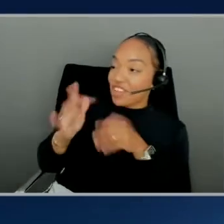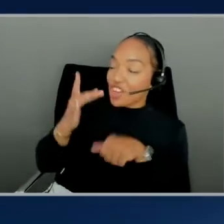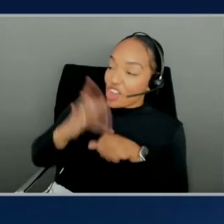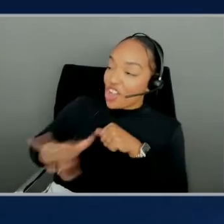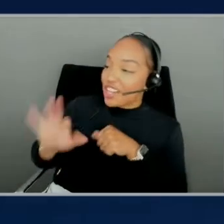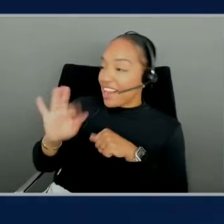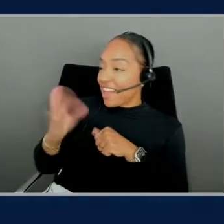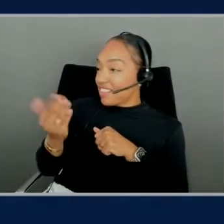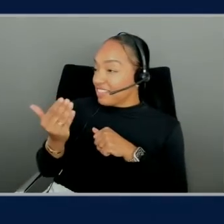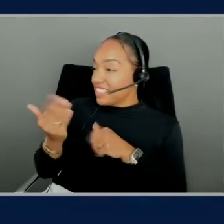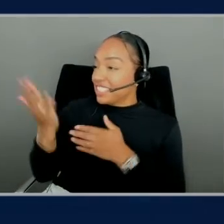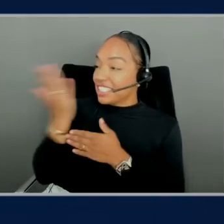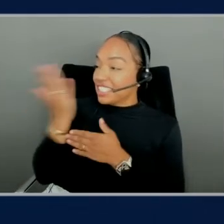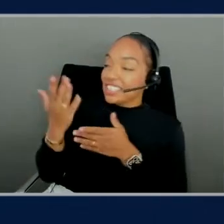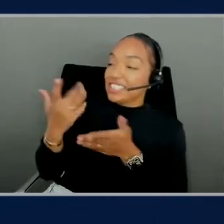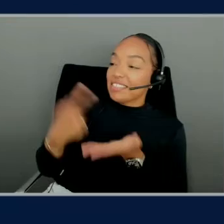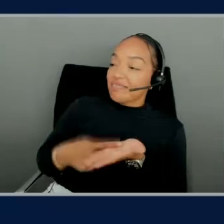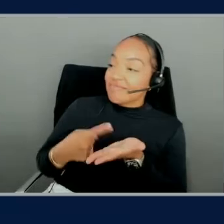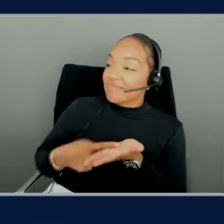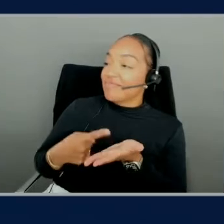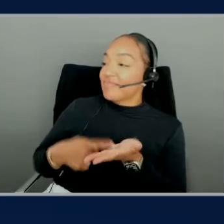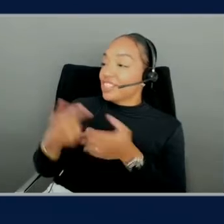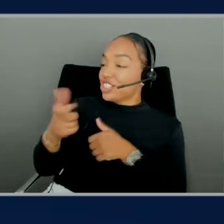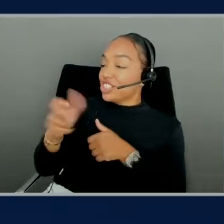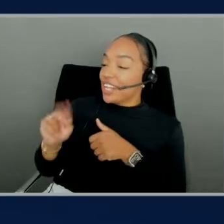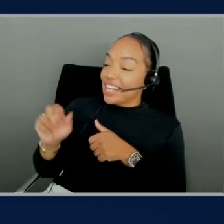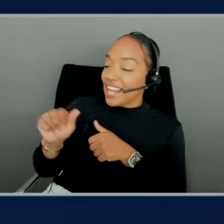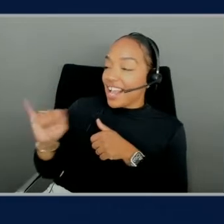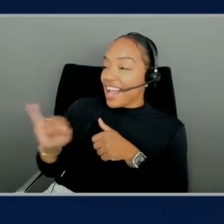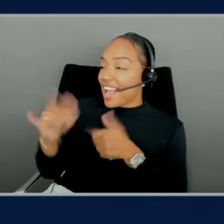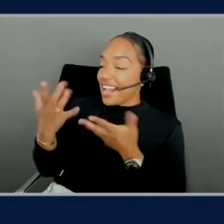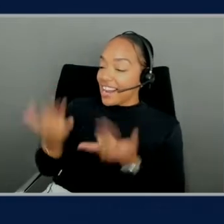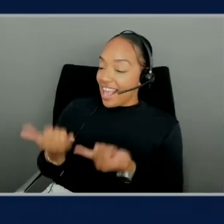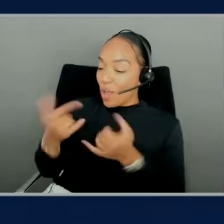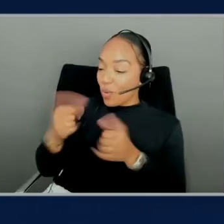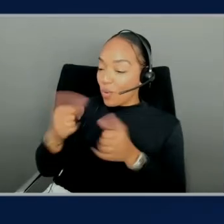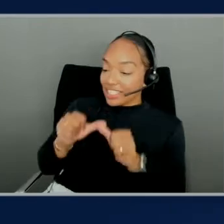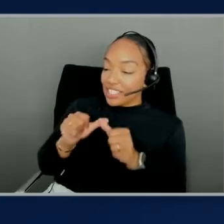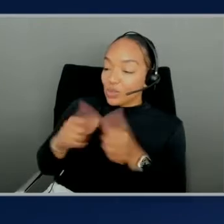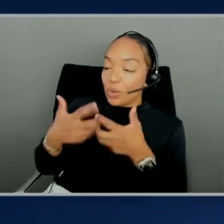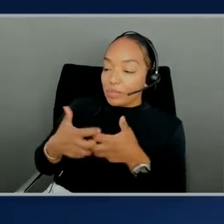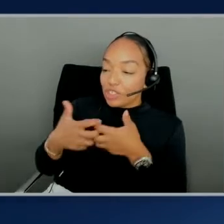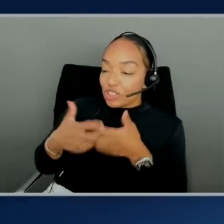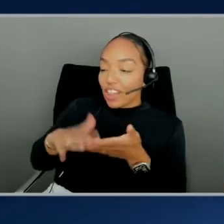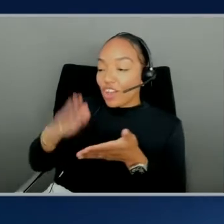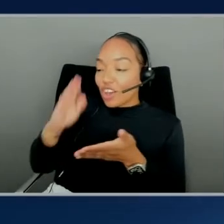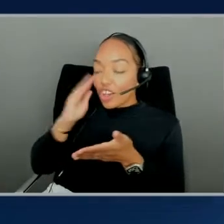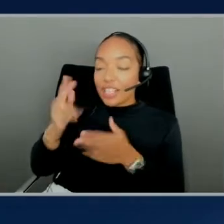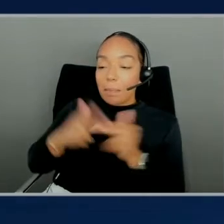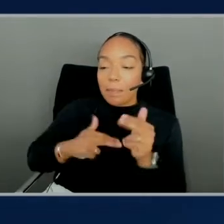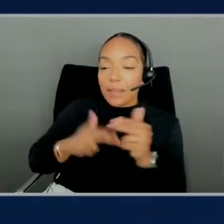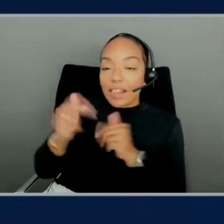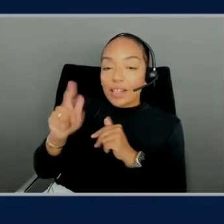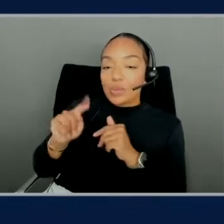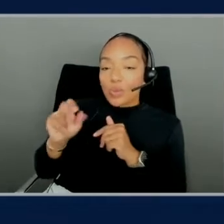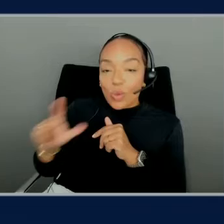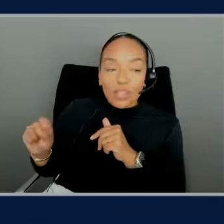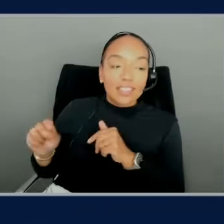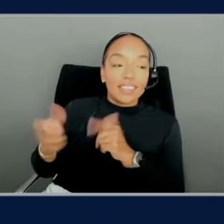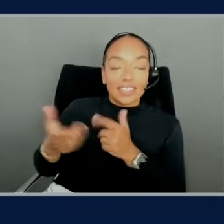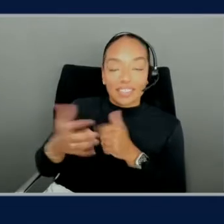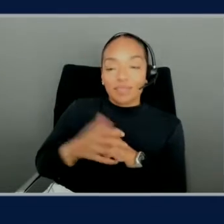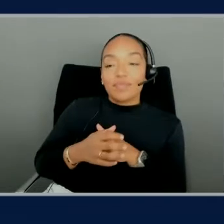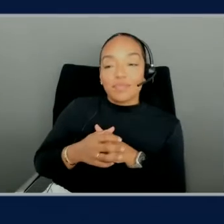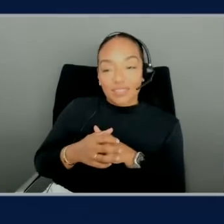talking generative AI. Yeah. Now we get to continue that theme of machine learning and builder tools and optimization and continue the journey going. I'm